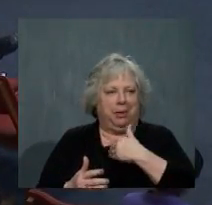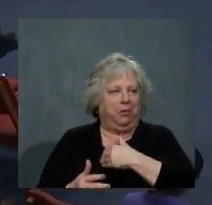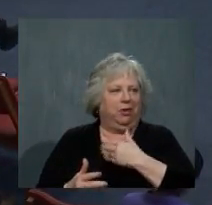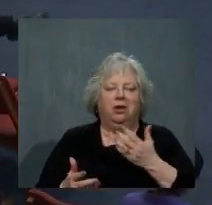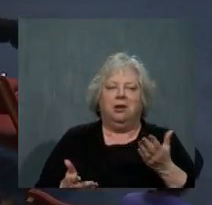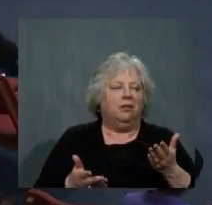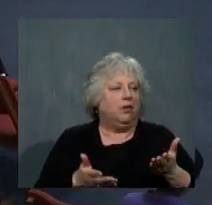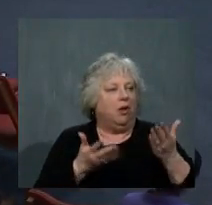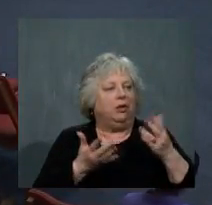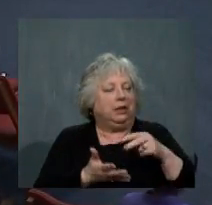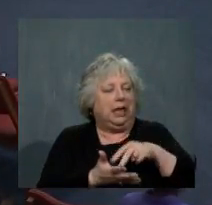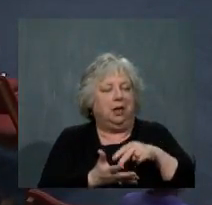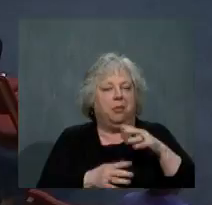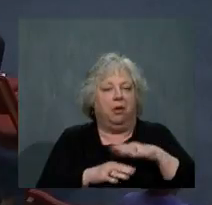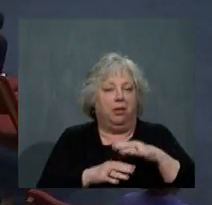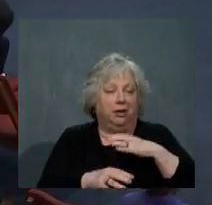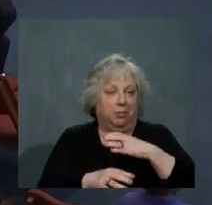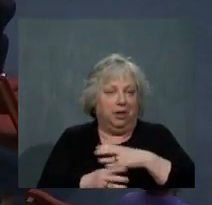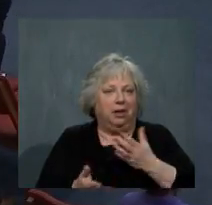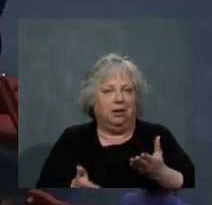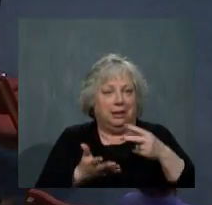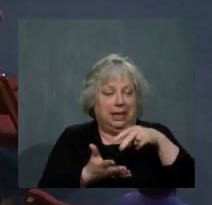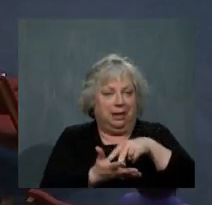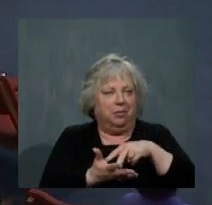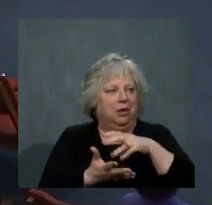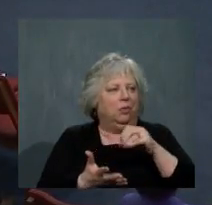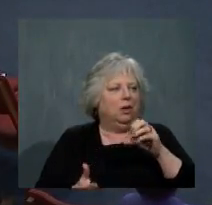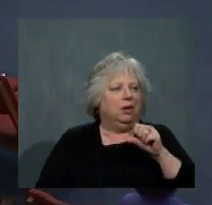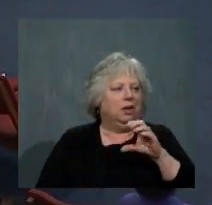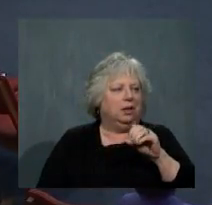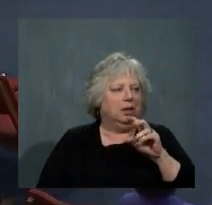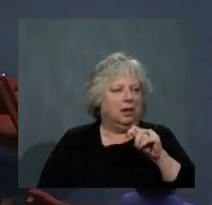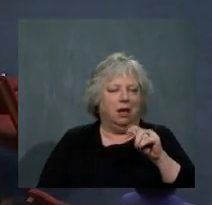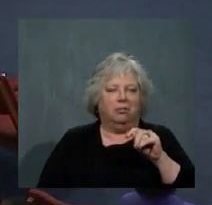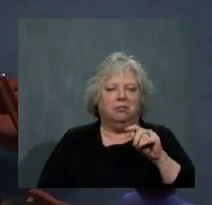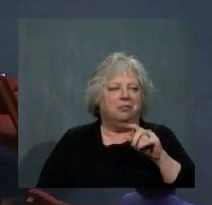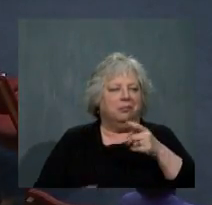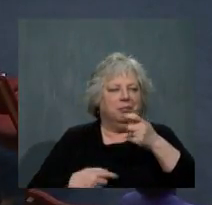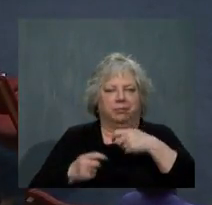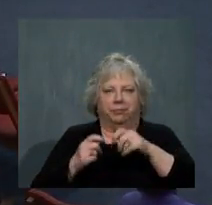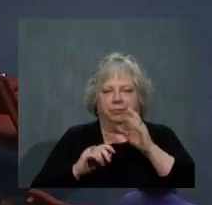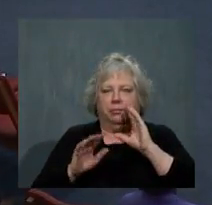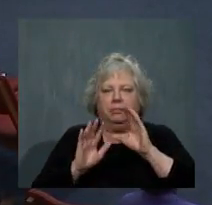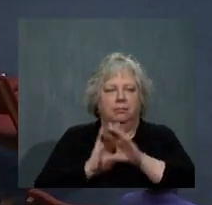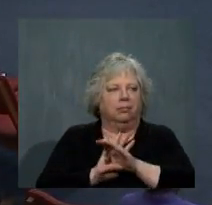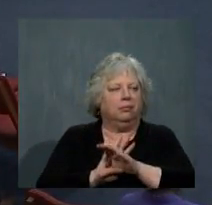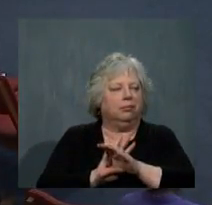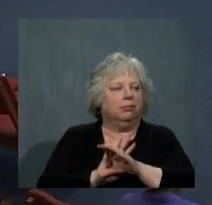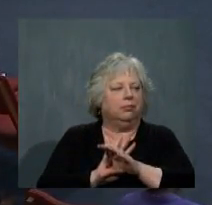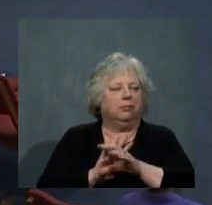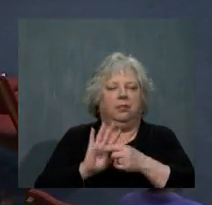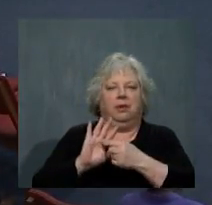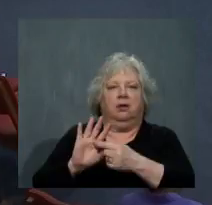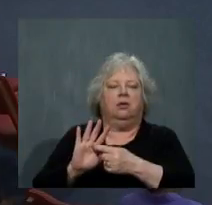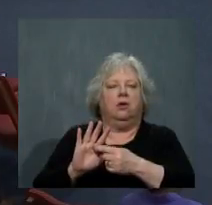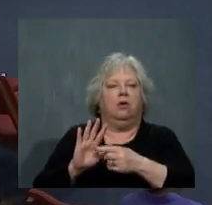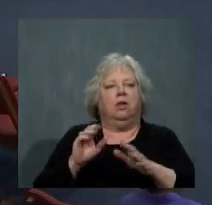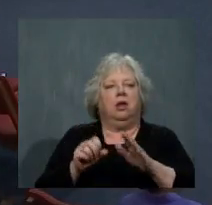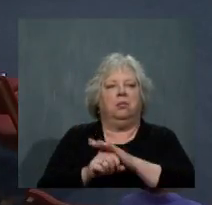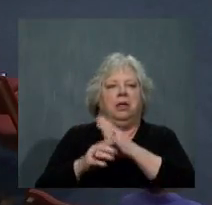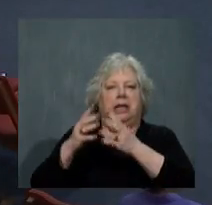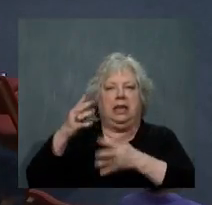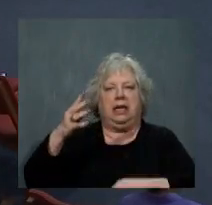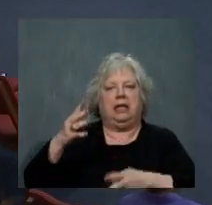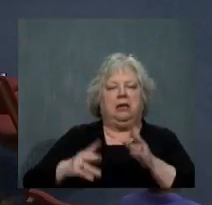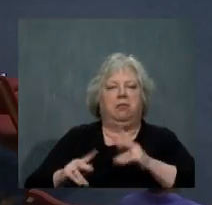y'all stand up. If you're on the committee, please stand up. And I'm on a, Scott, will you go ahead and switch the slide that has, show the complete